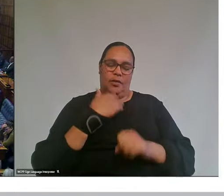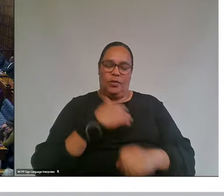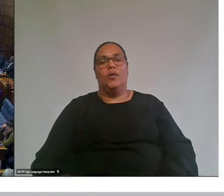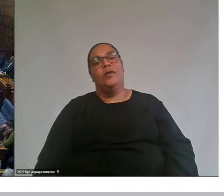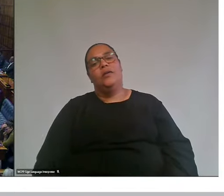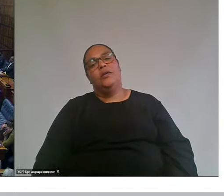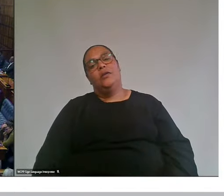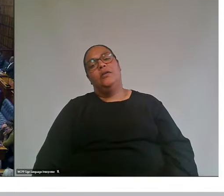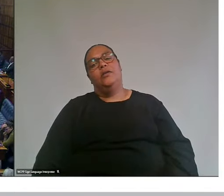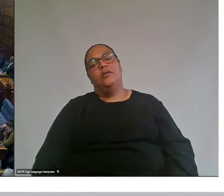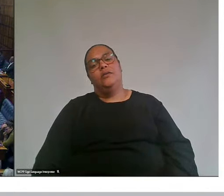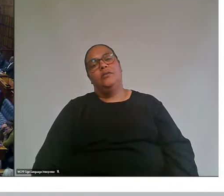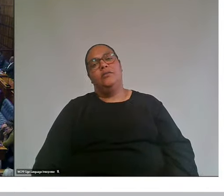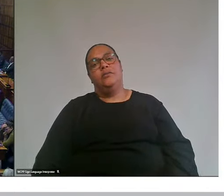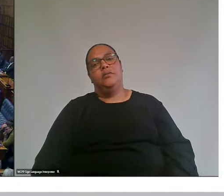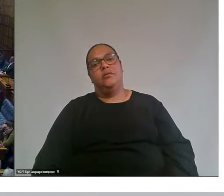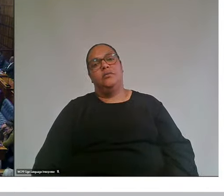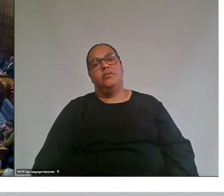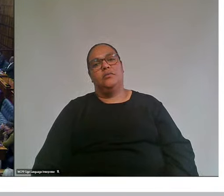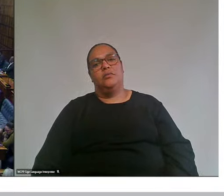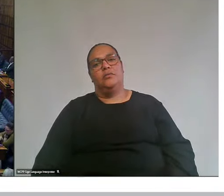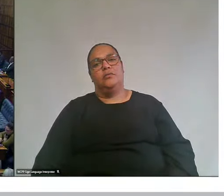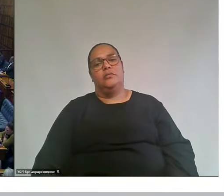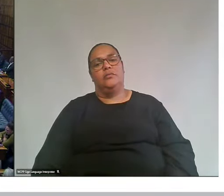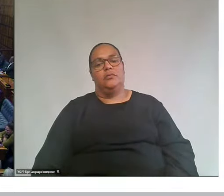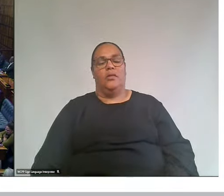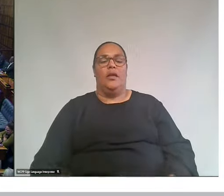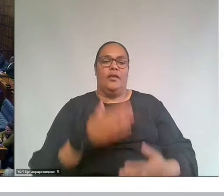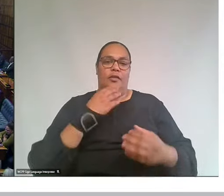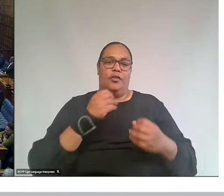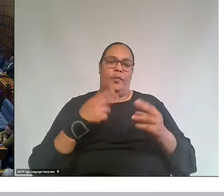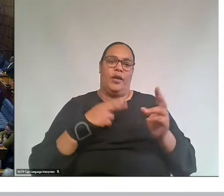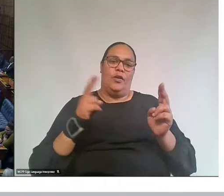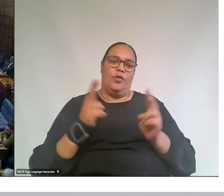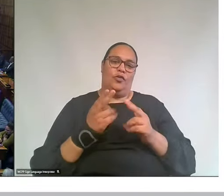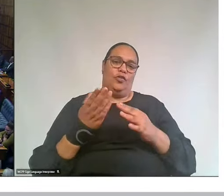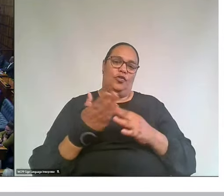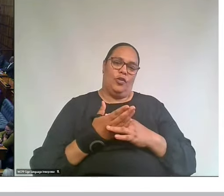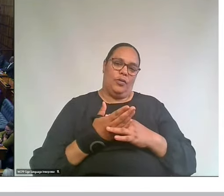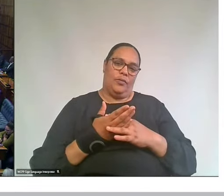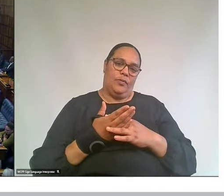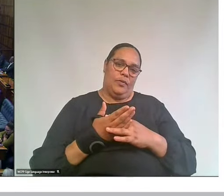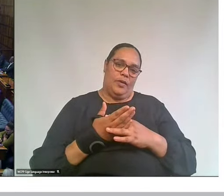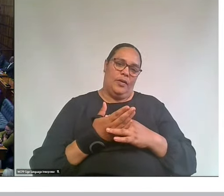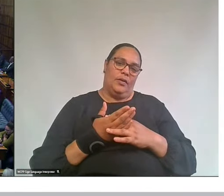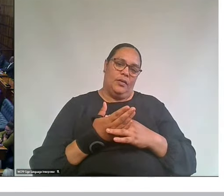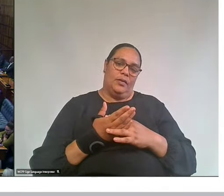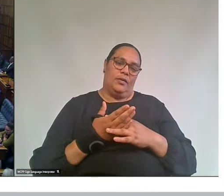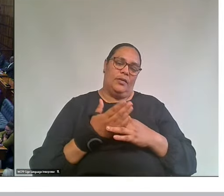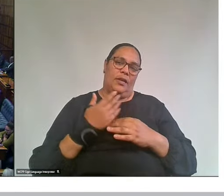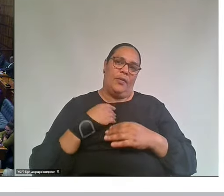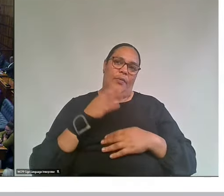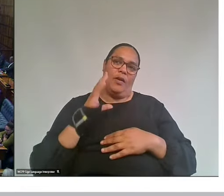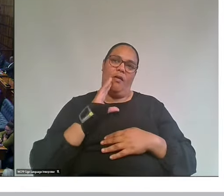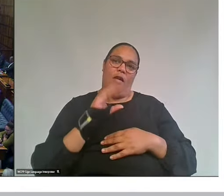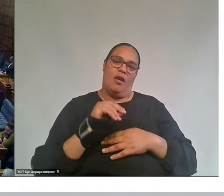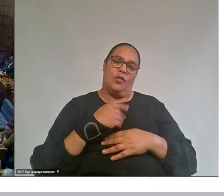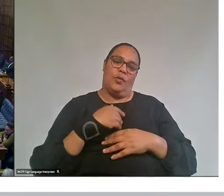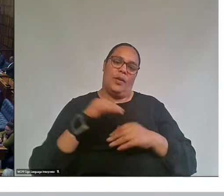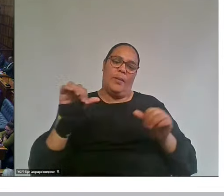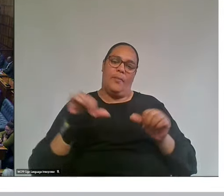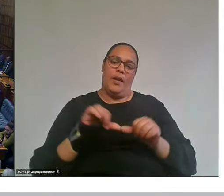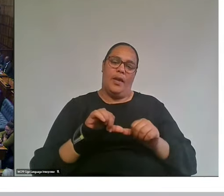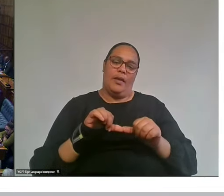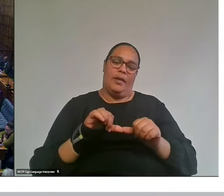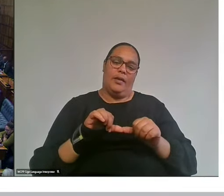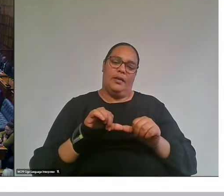thank thank you very much I have received a request to take a short um breather um I'm going to ask that that we please come back